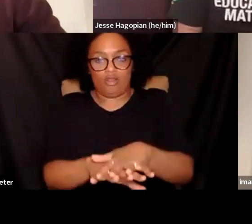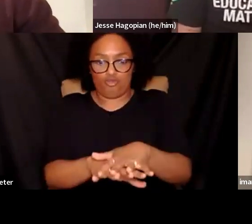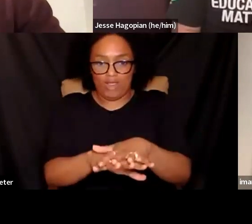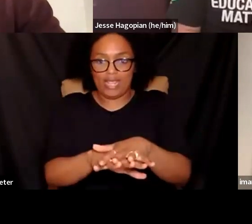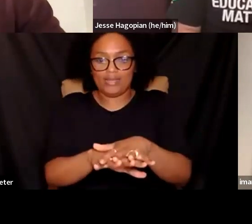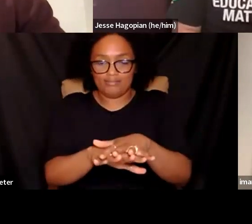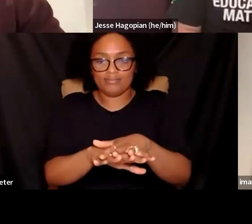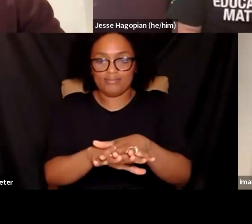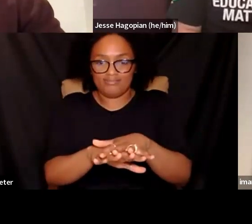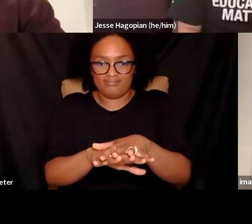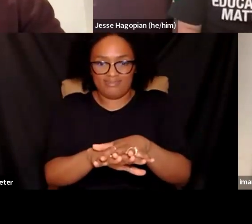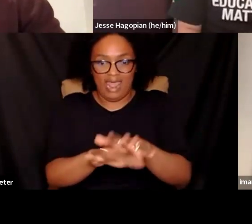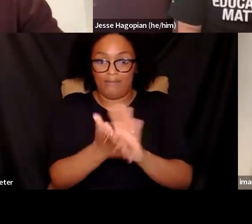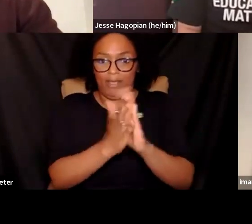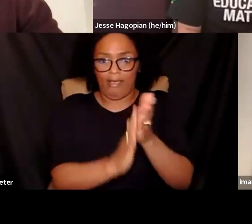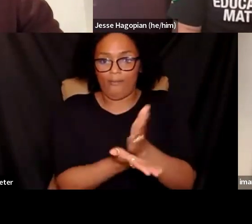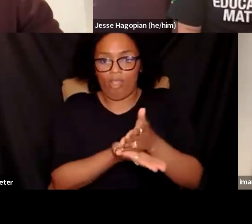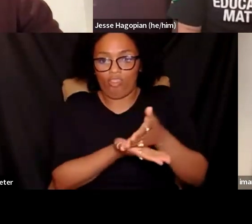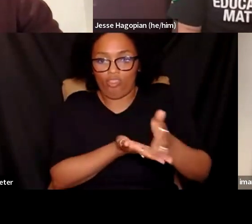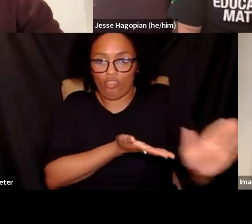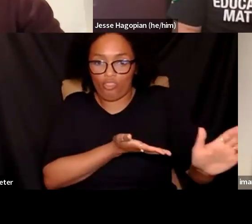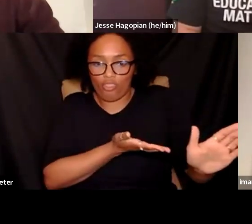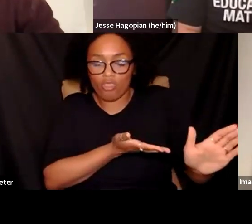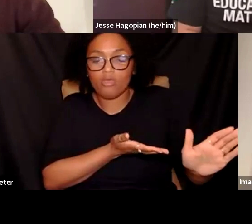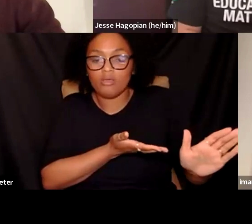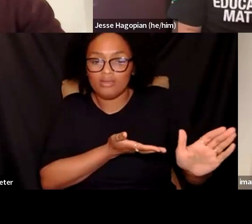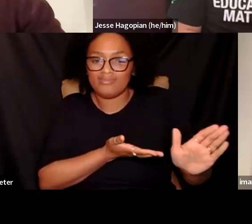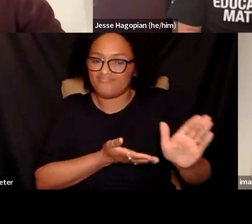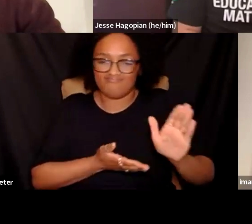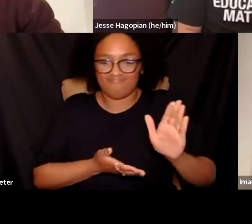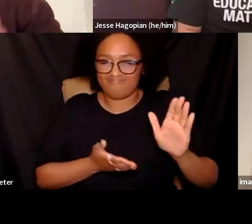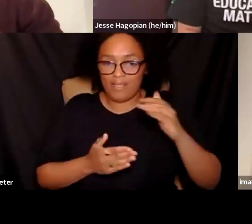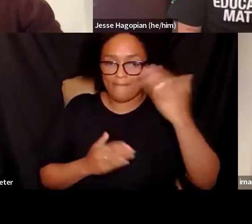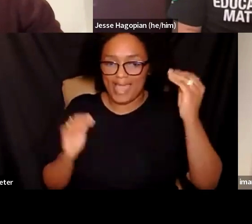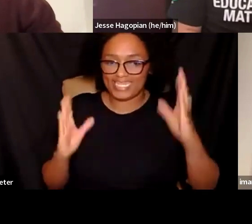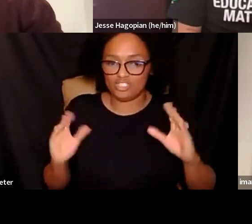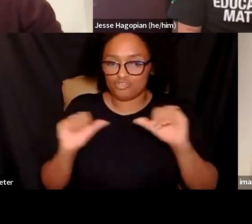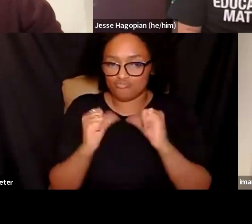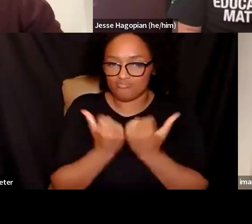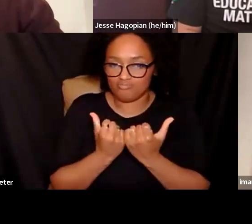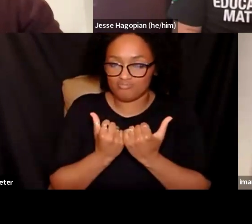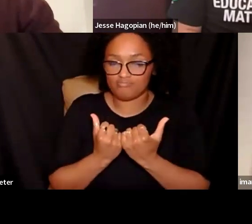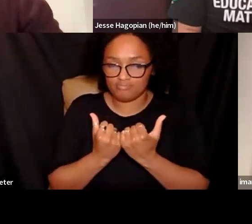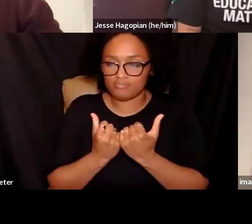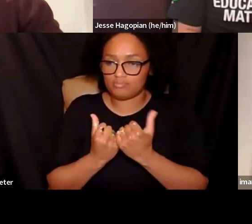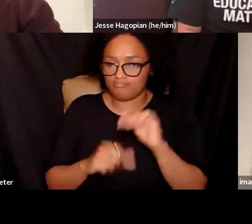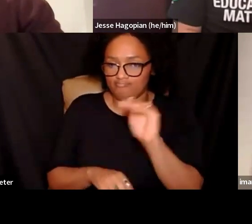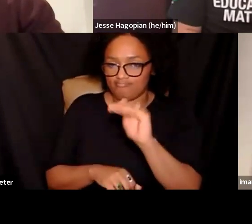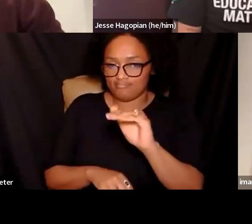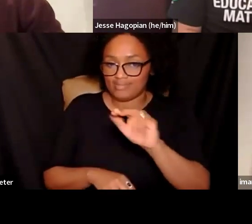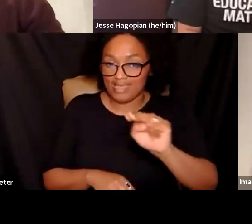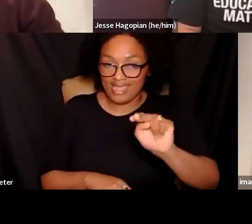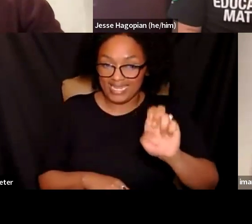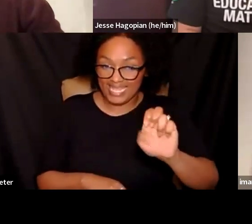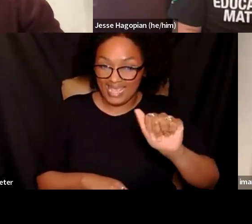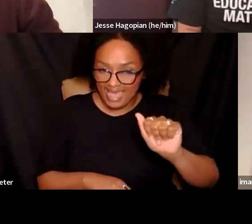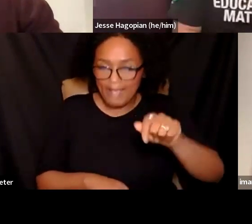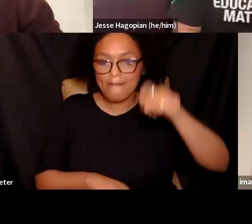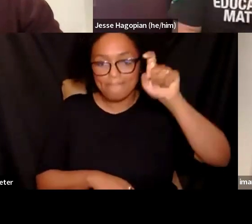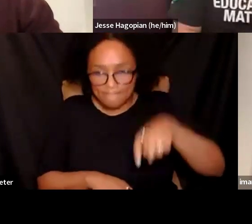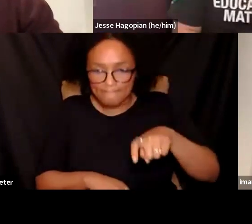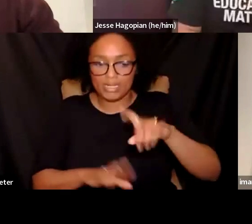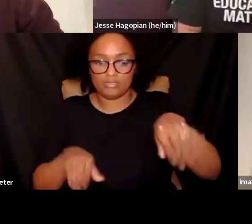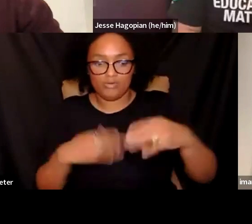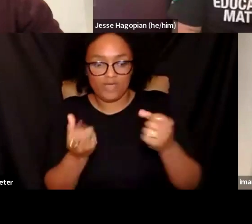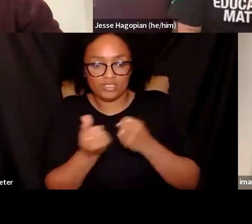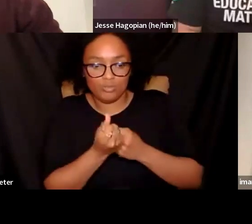integrate themselves out of existence, insisted that the NEA provide support for them to write their histories. And so we